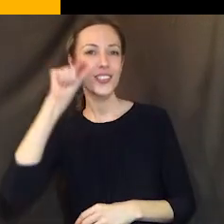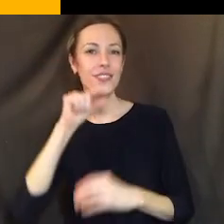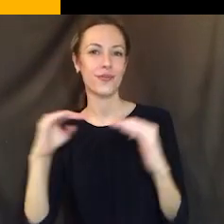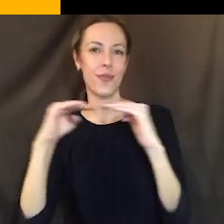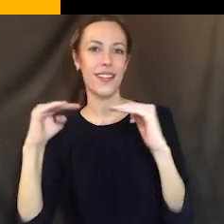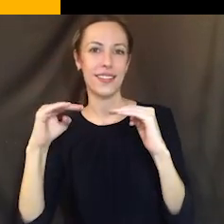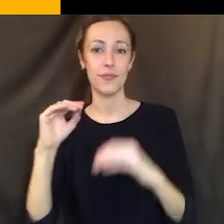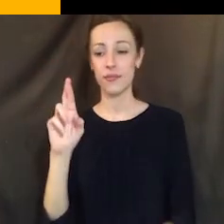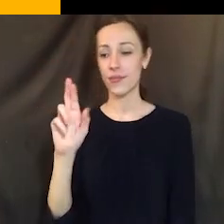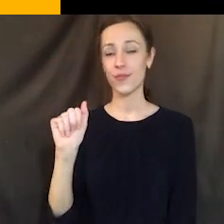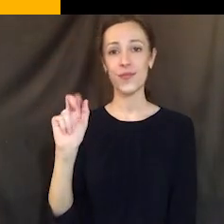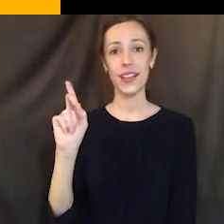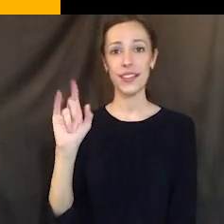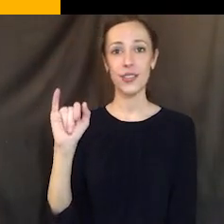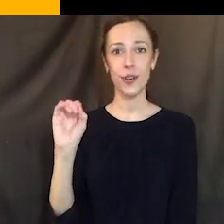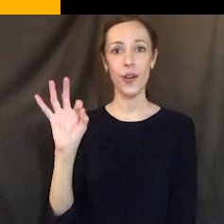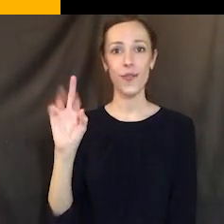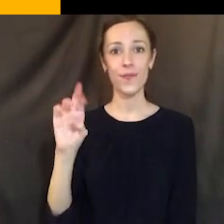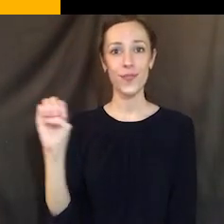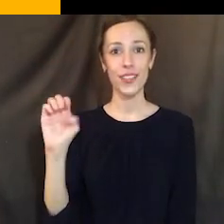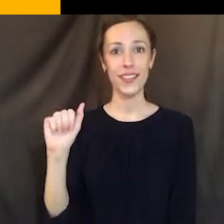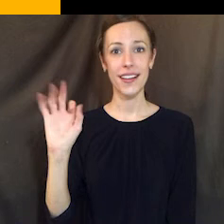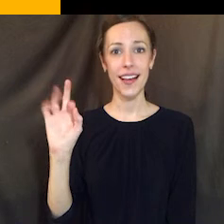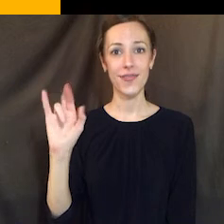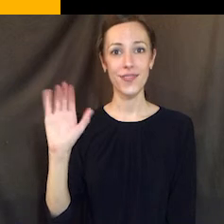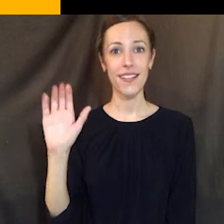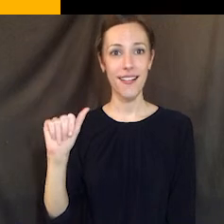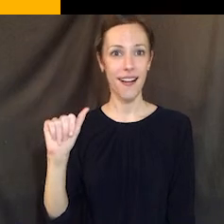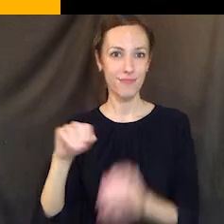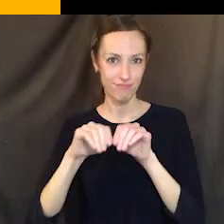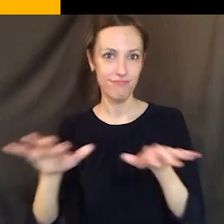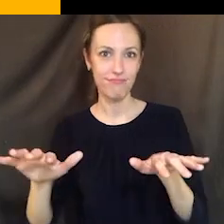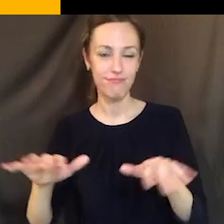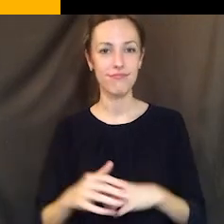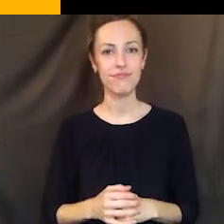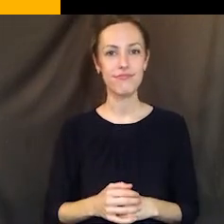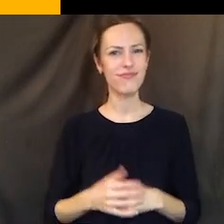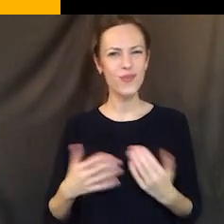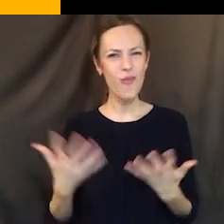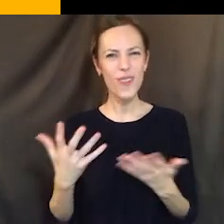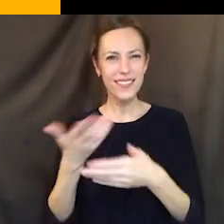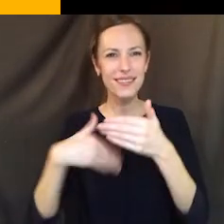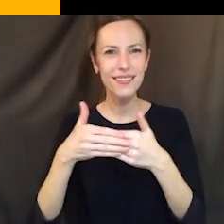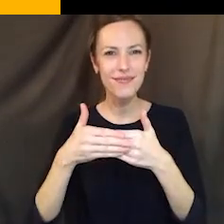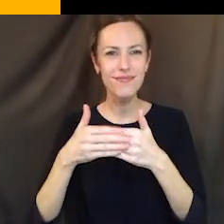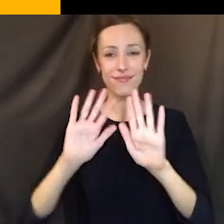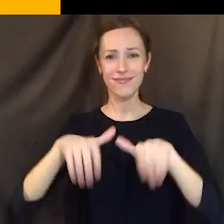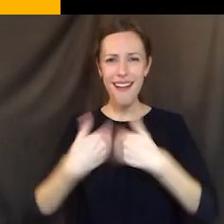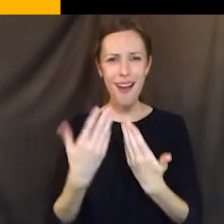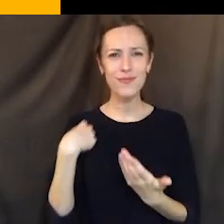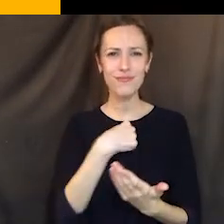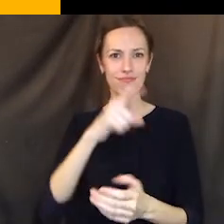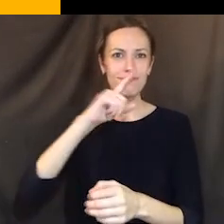Free Africa. So what's next? How can we make sure we don't lose the efforts and progress made? Right to Play is and remains